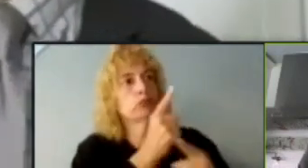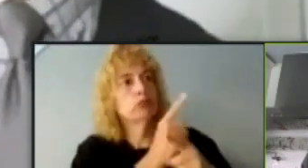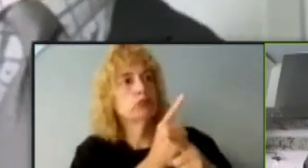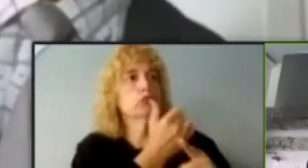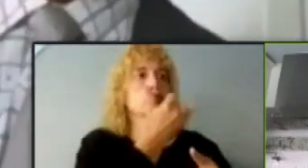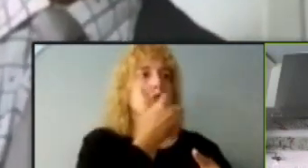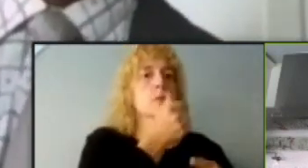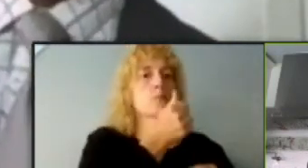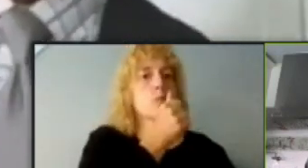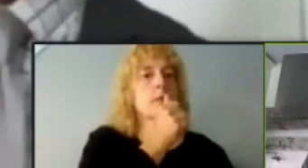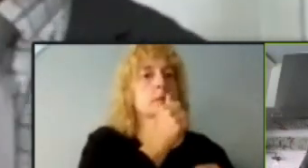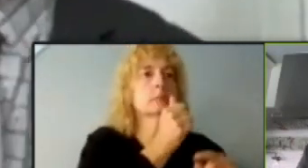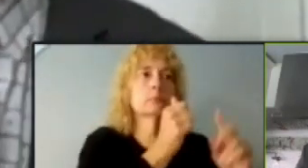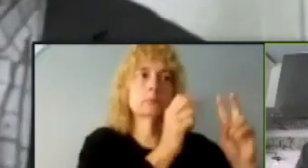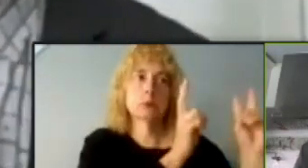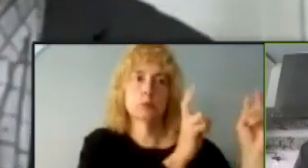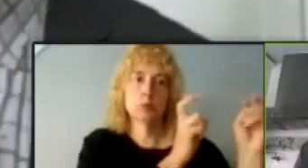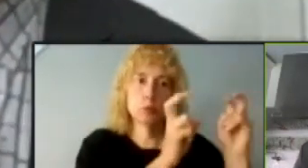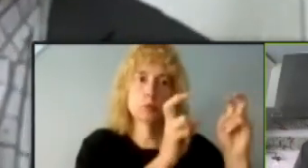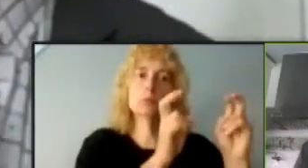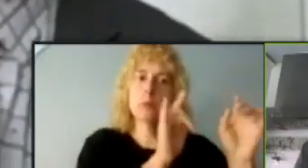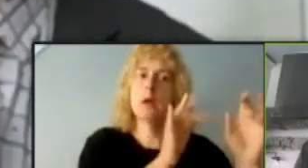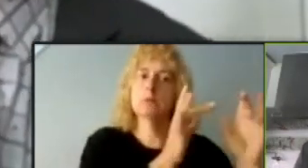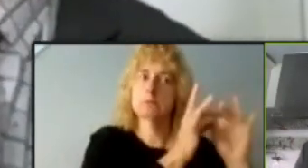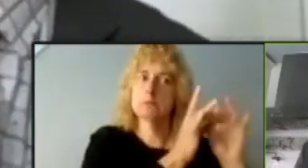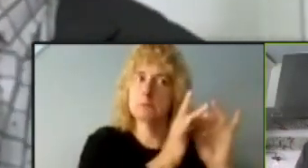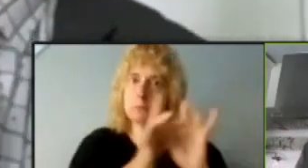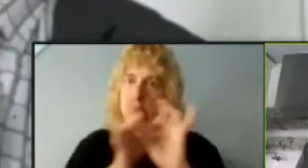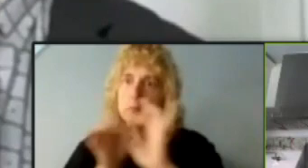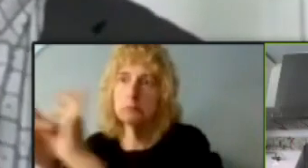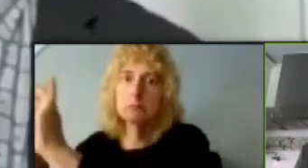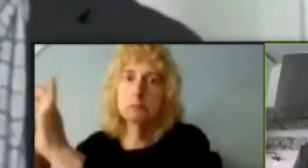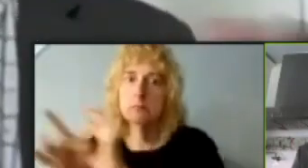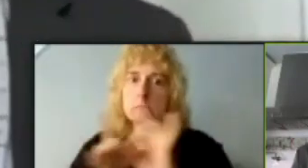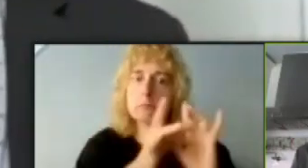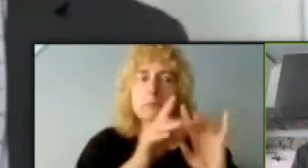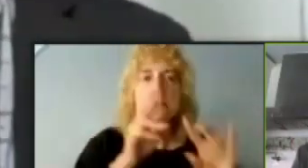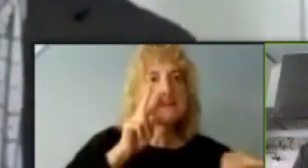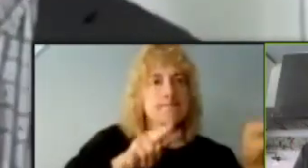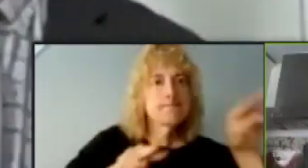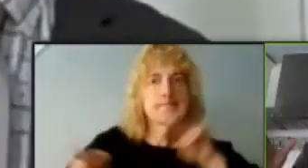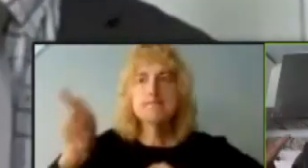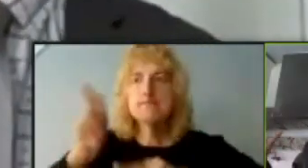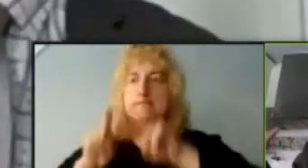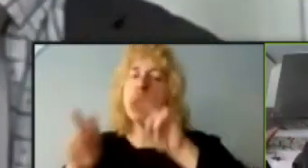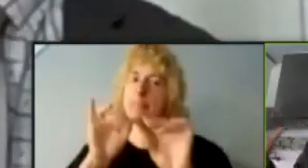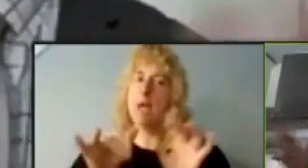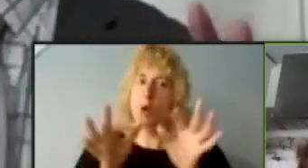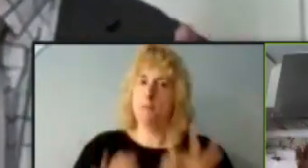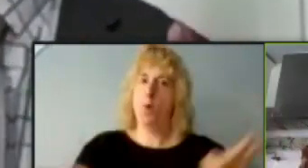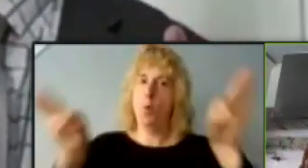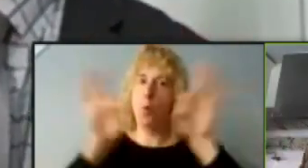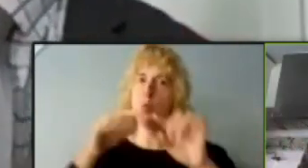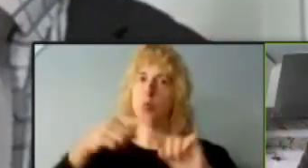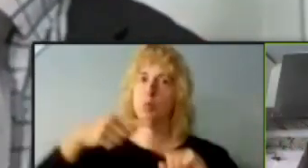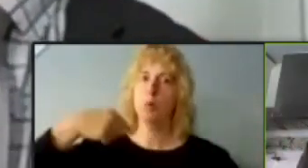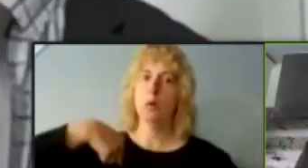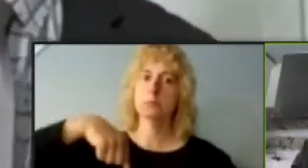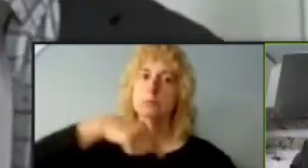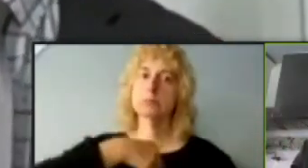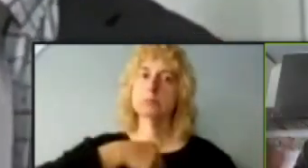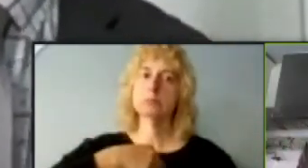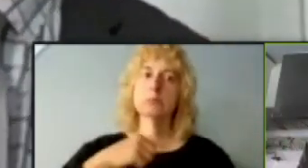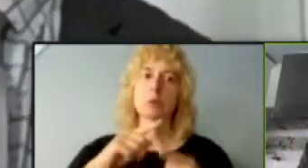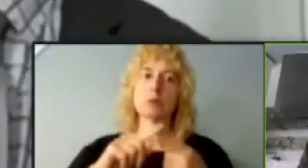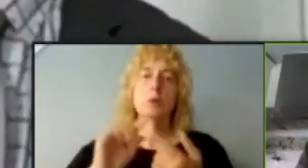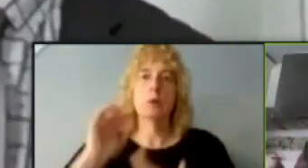being observed are really, really important to us reducing the